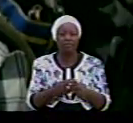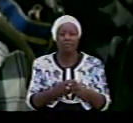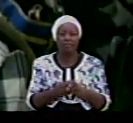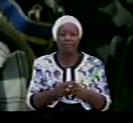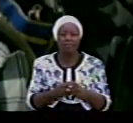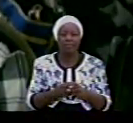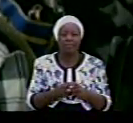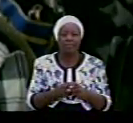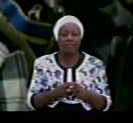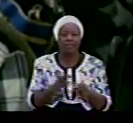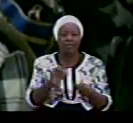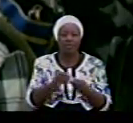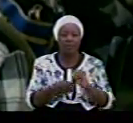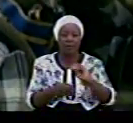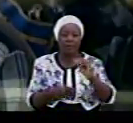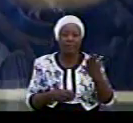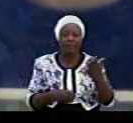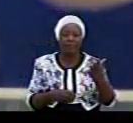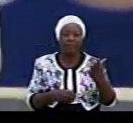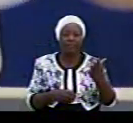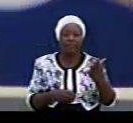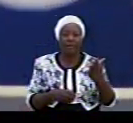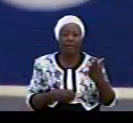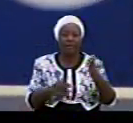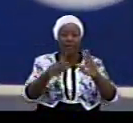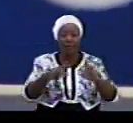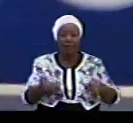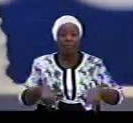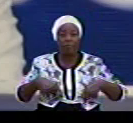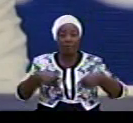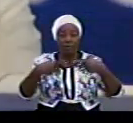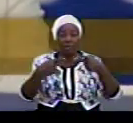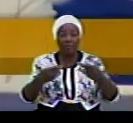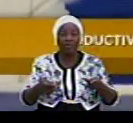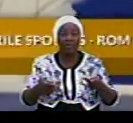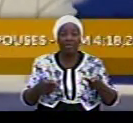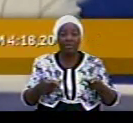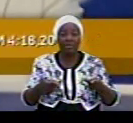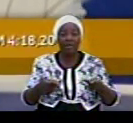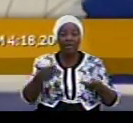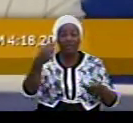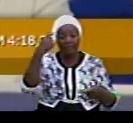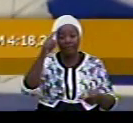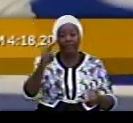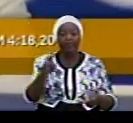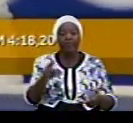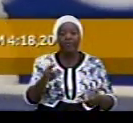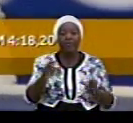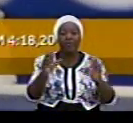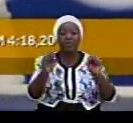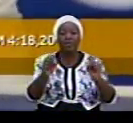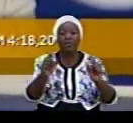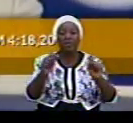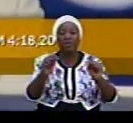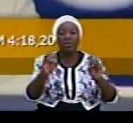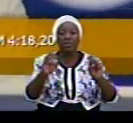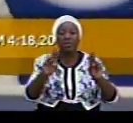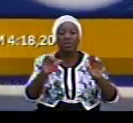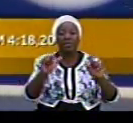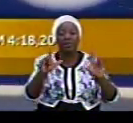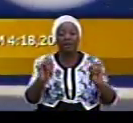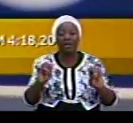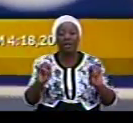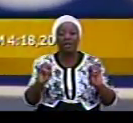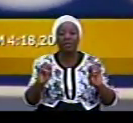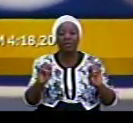Number five, productivity for sterile spouses. productivity. That's, we'll come